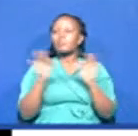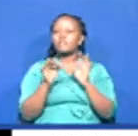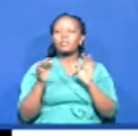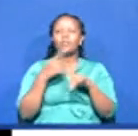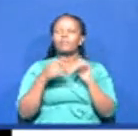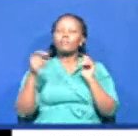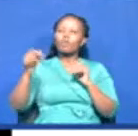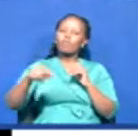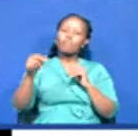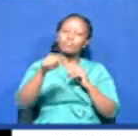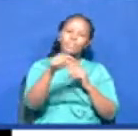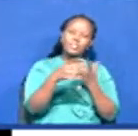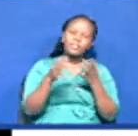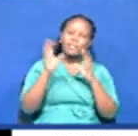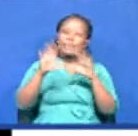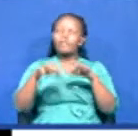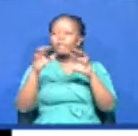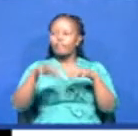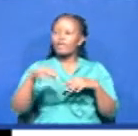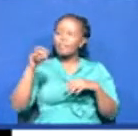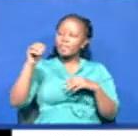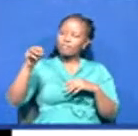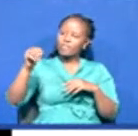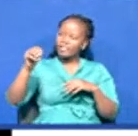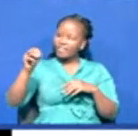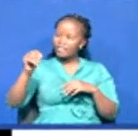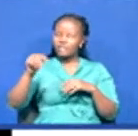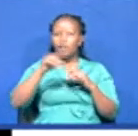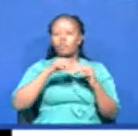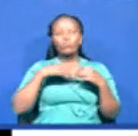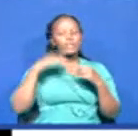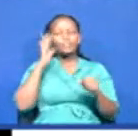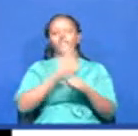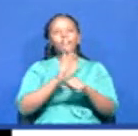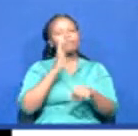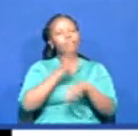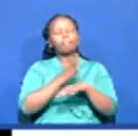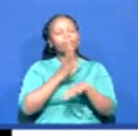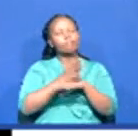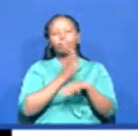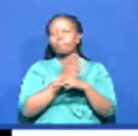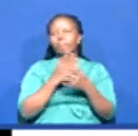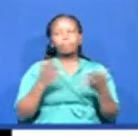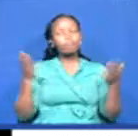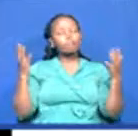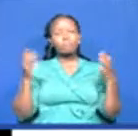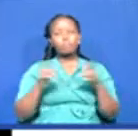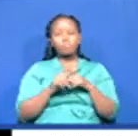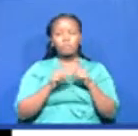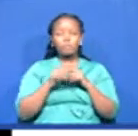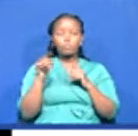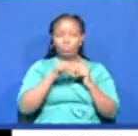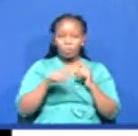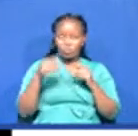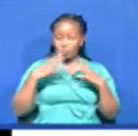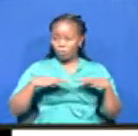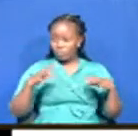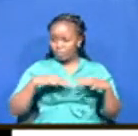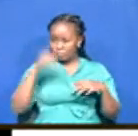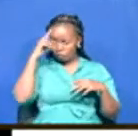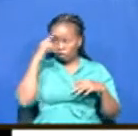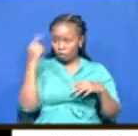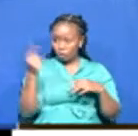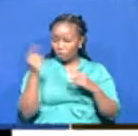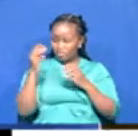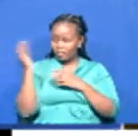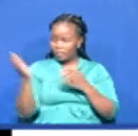fertilizers to the packaging of them, I mean, there was counterfeiting. So we also do our own counterfeiting, despite only saying that it is a fight that